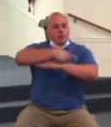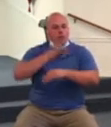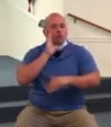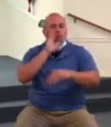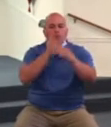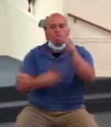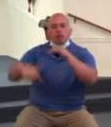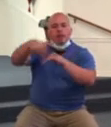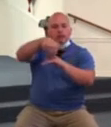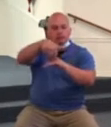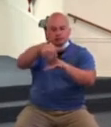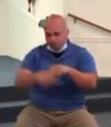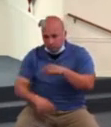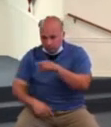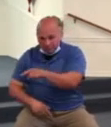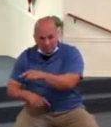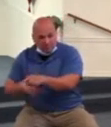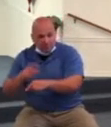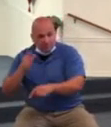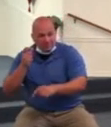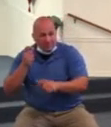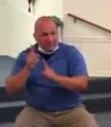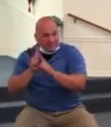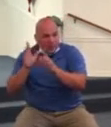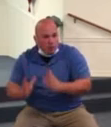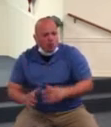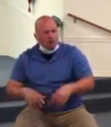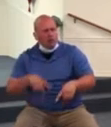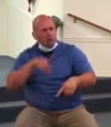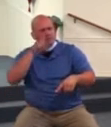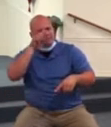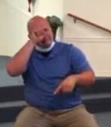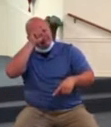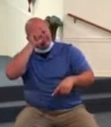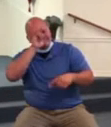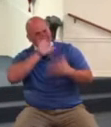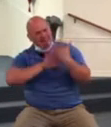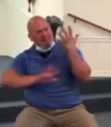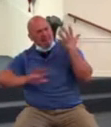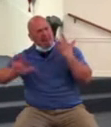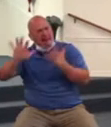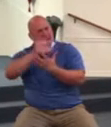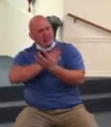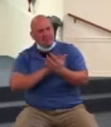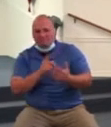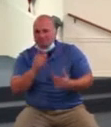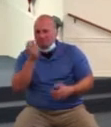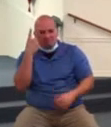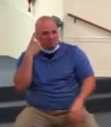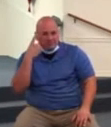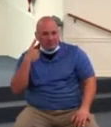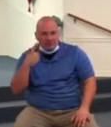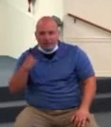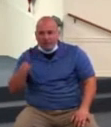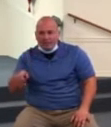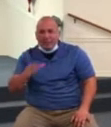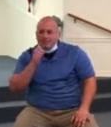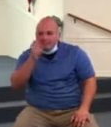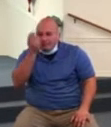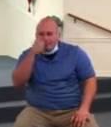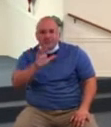The disciples did not understand any of this. Its meaning was hidden from them, and they did not know what he was talking